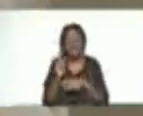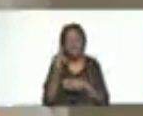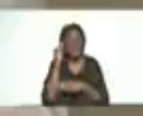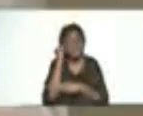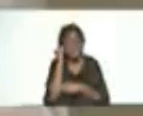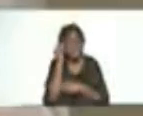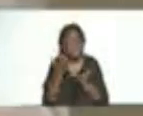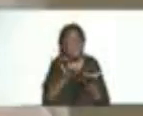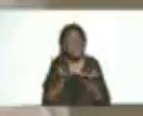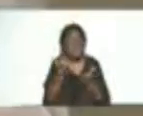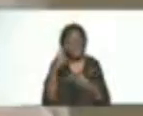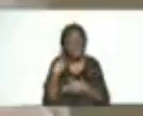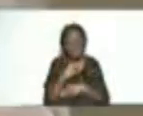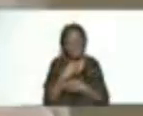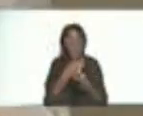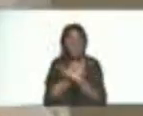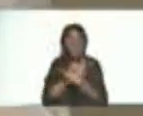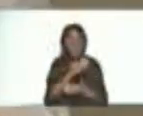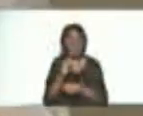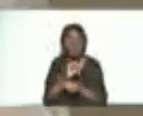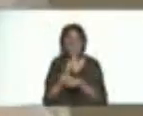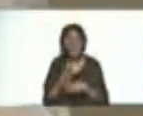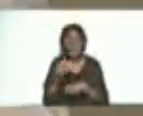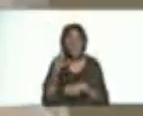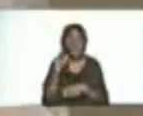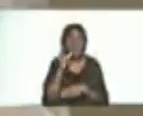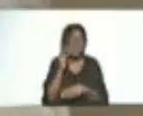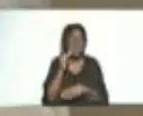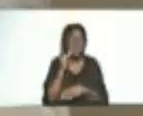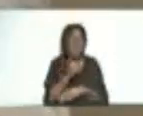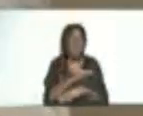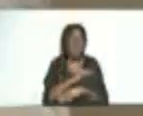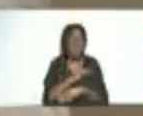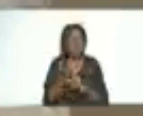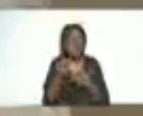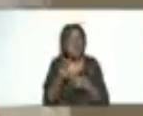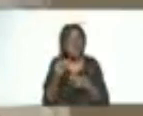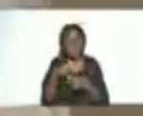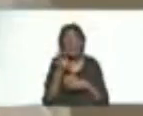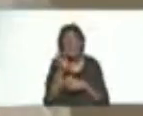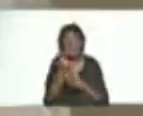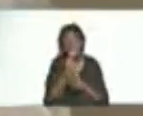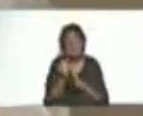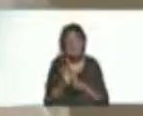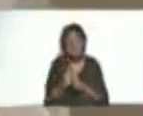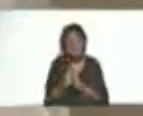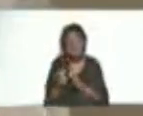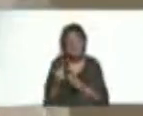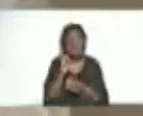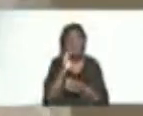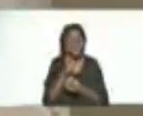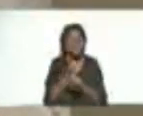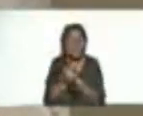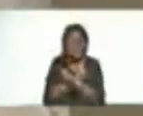dear colleague, Nathalee Martinborough, will be held in just a few minutes. Now, Nathalee is a beloved figure in the community of